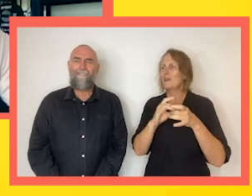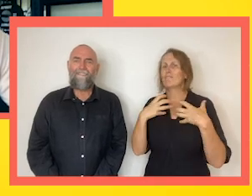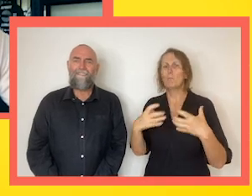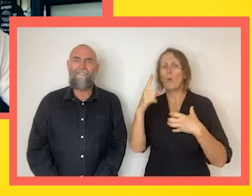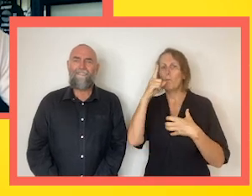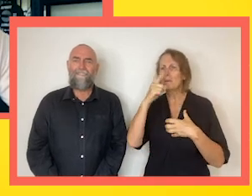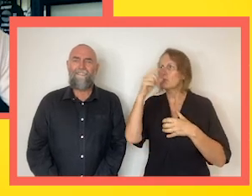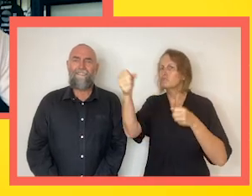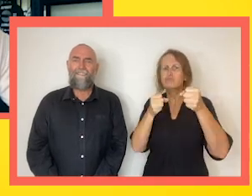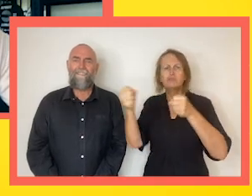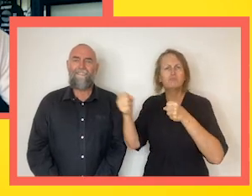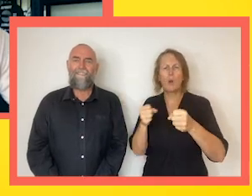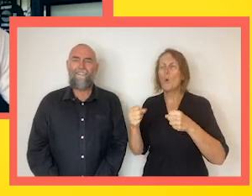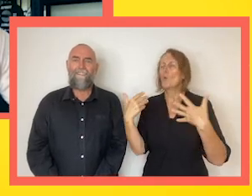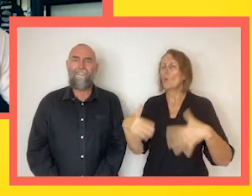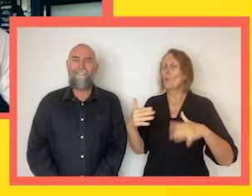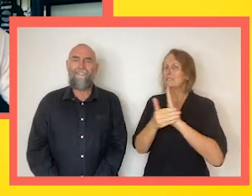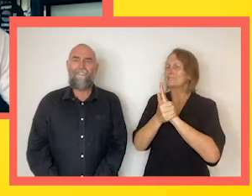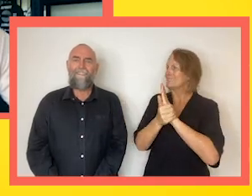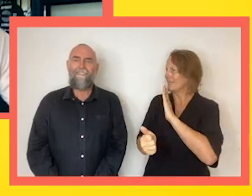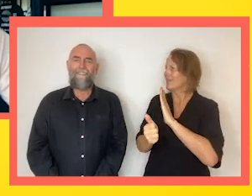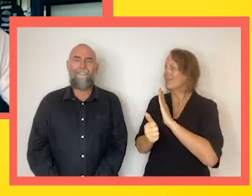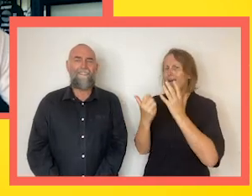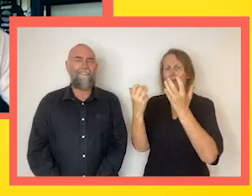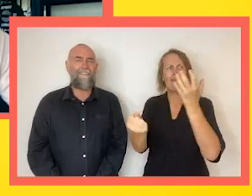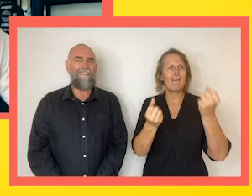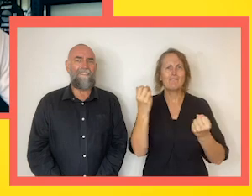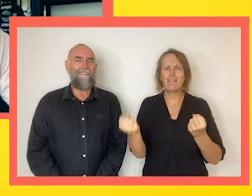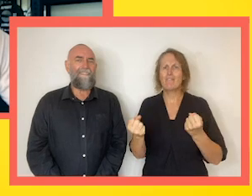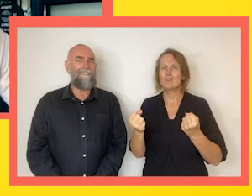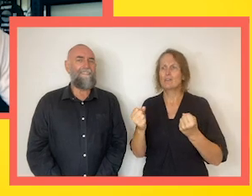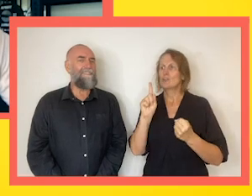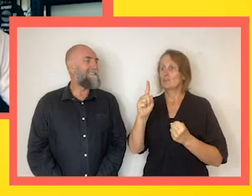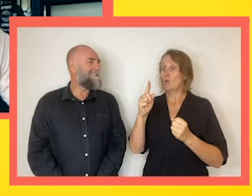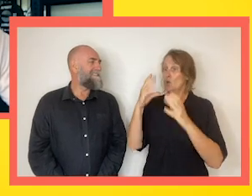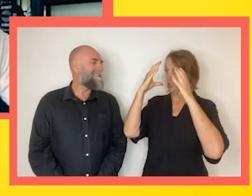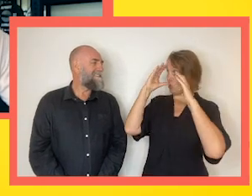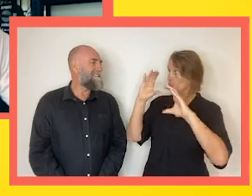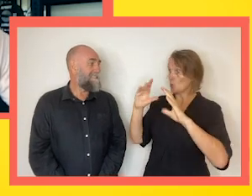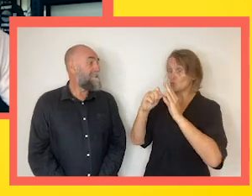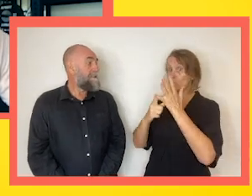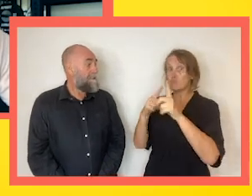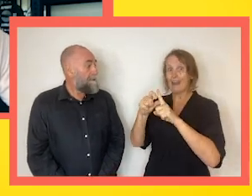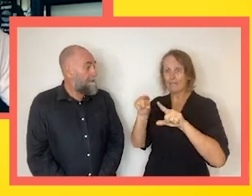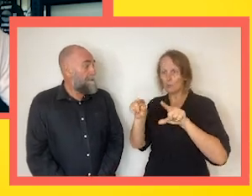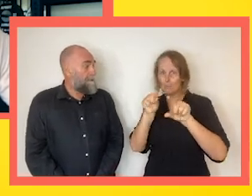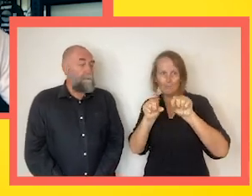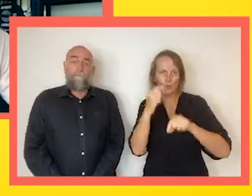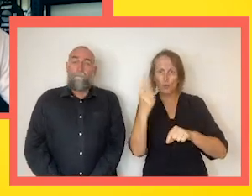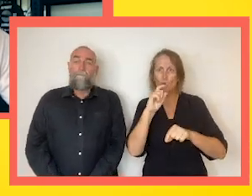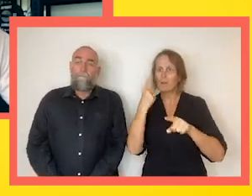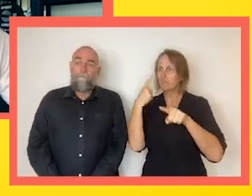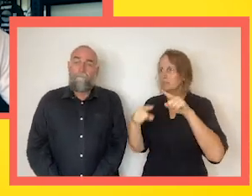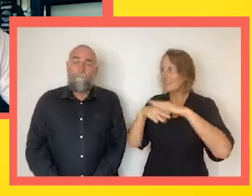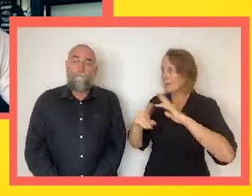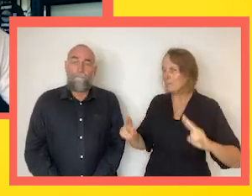through at the moment too, so much depth, and I would hate to be, Coach Brad Duberly selecting this team, because